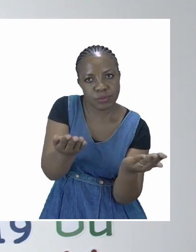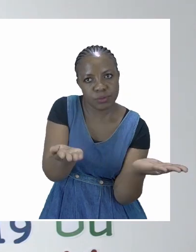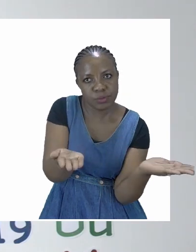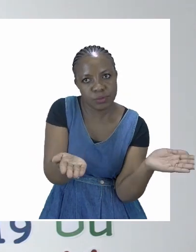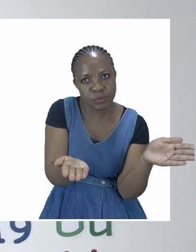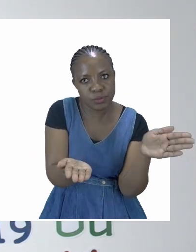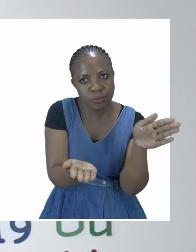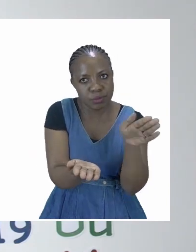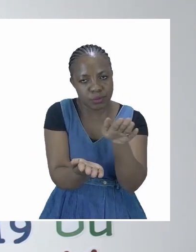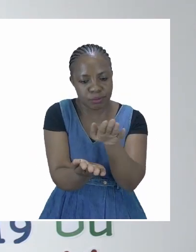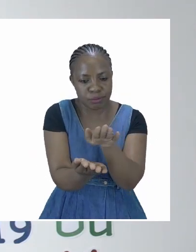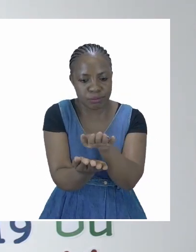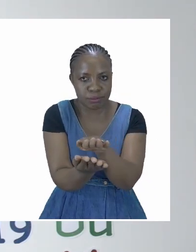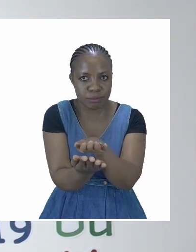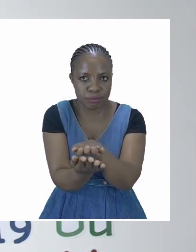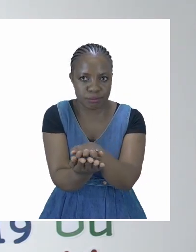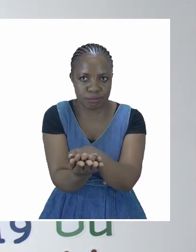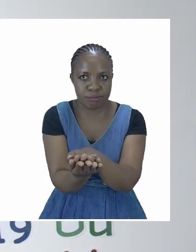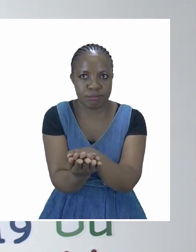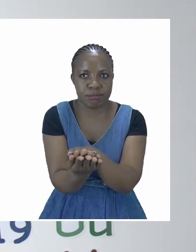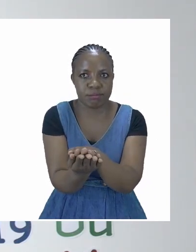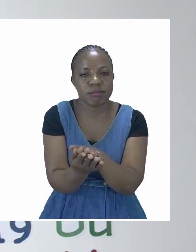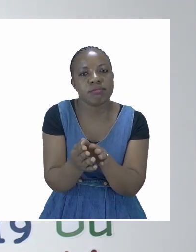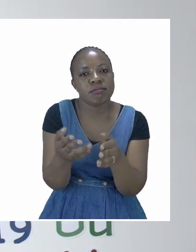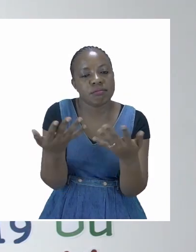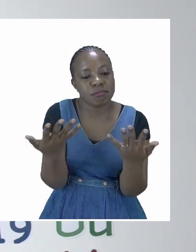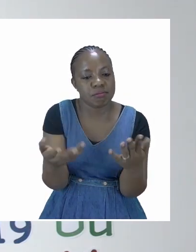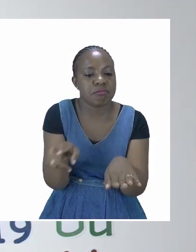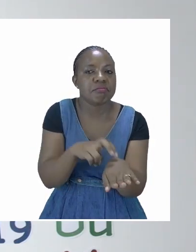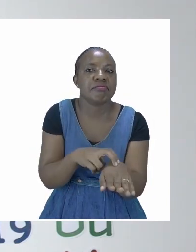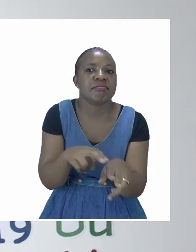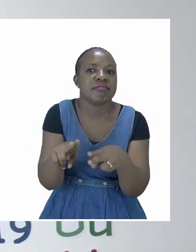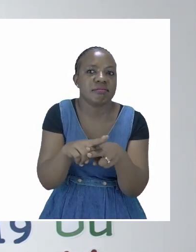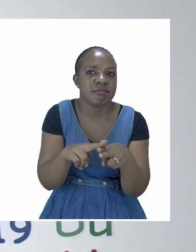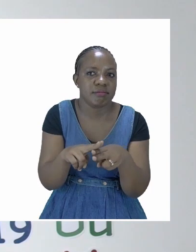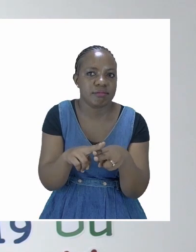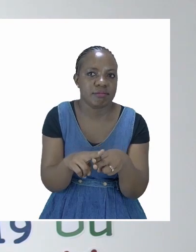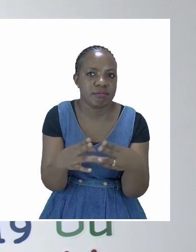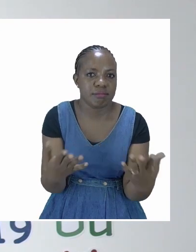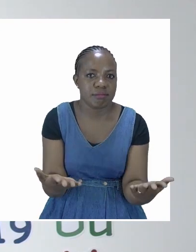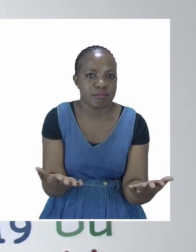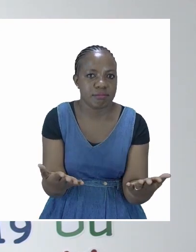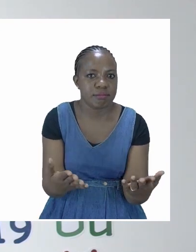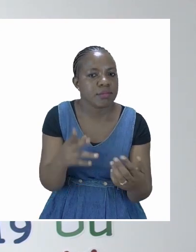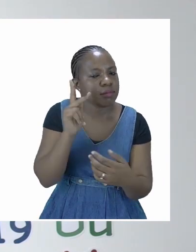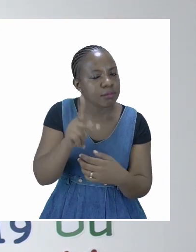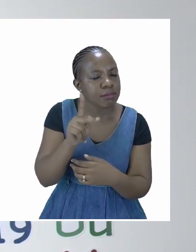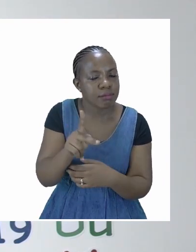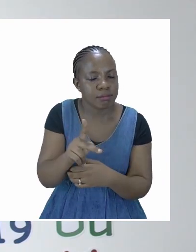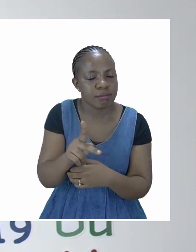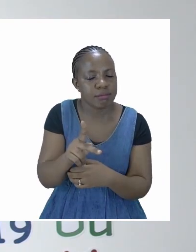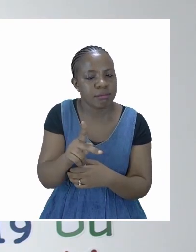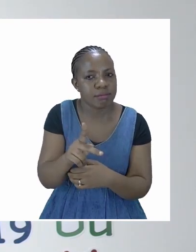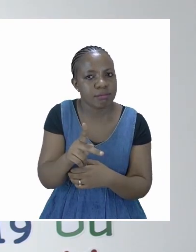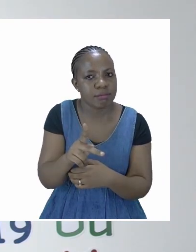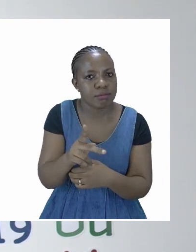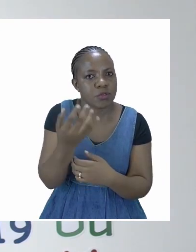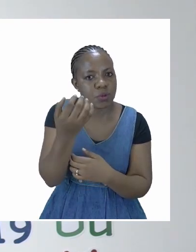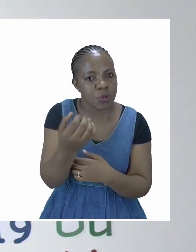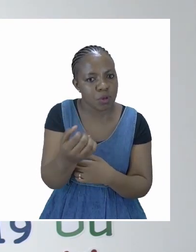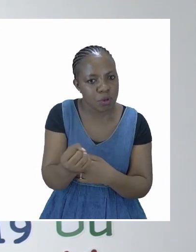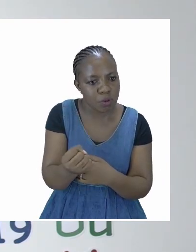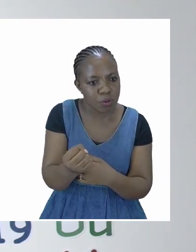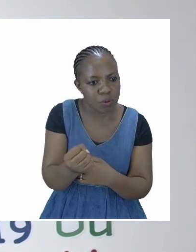it for ready to use. But there is more. We are also available on